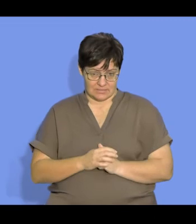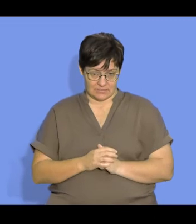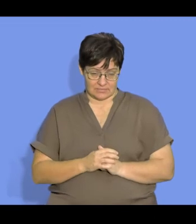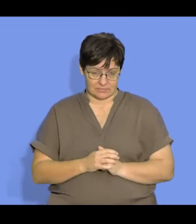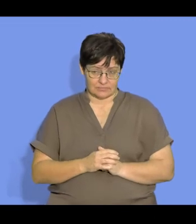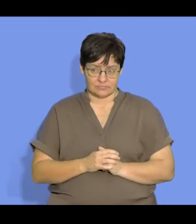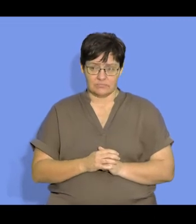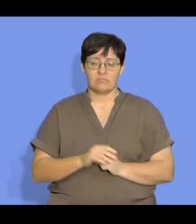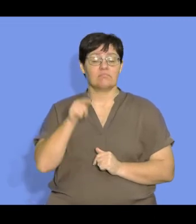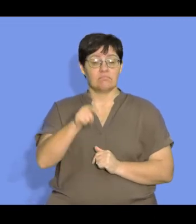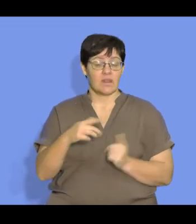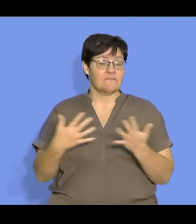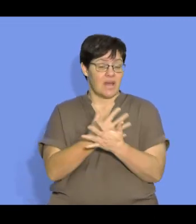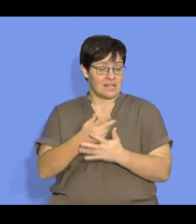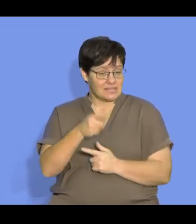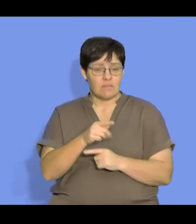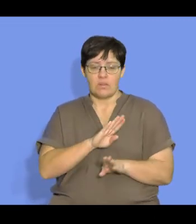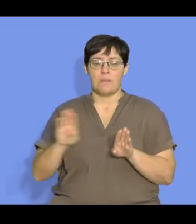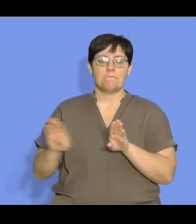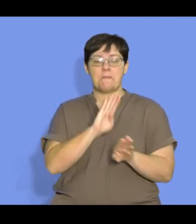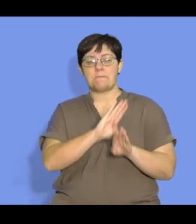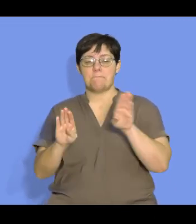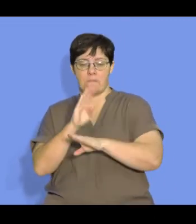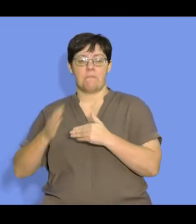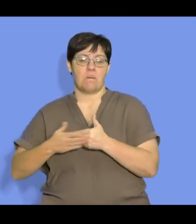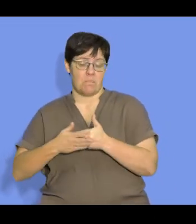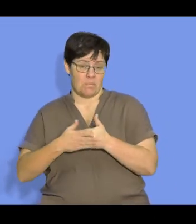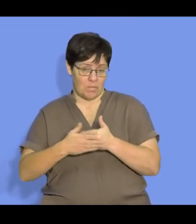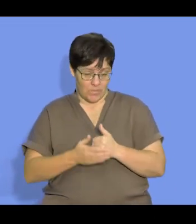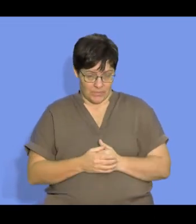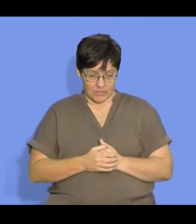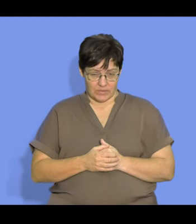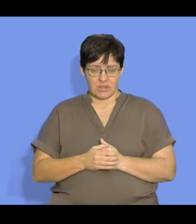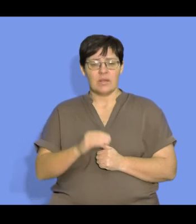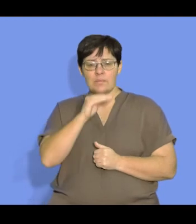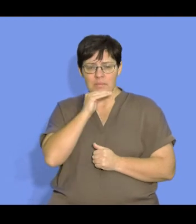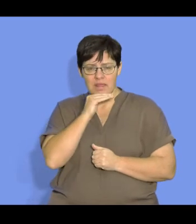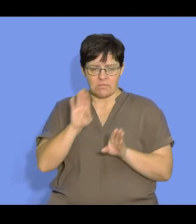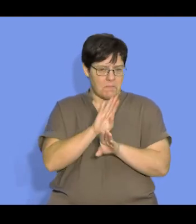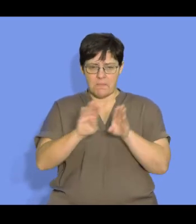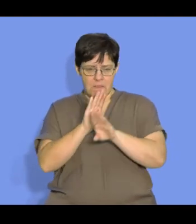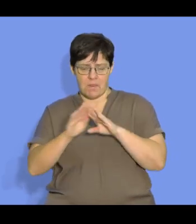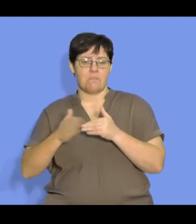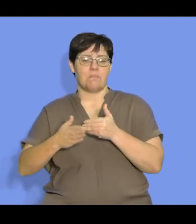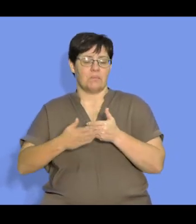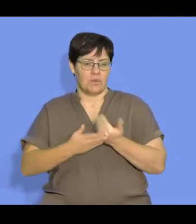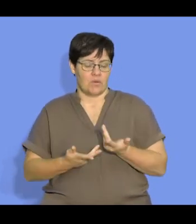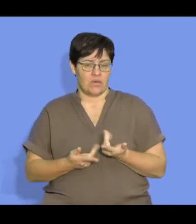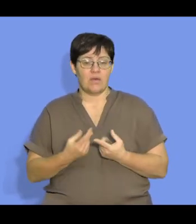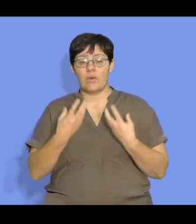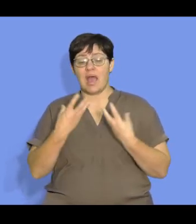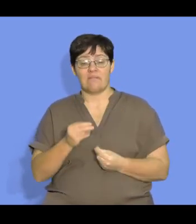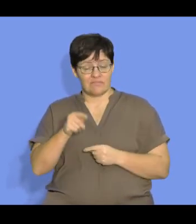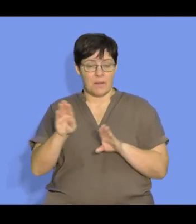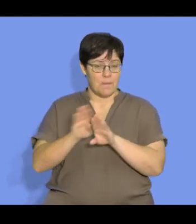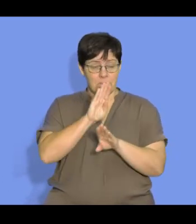average. The particles will collide more frequently, meaning they will bump more frequently. And if we